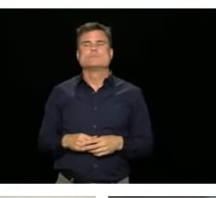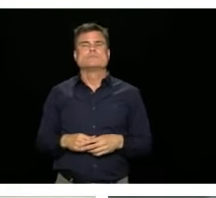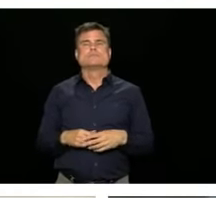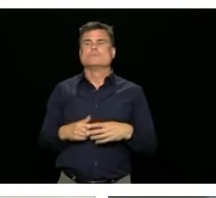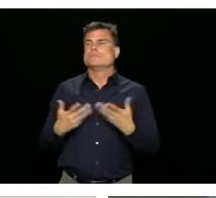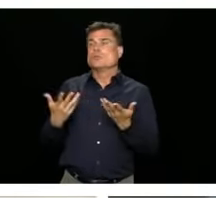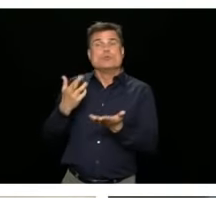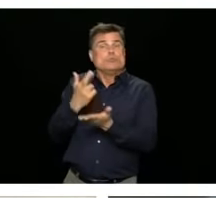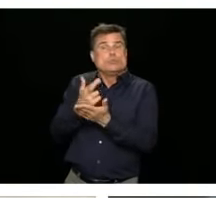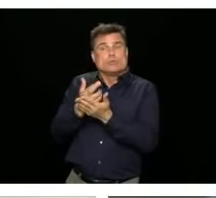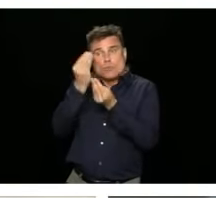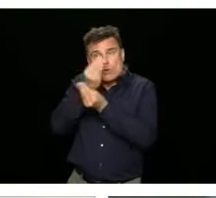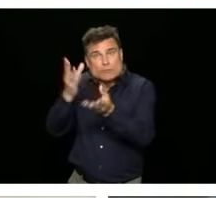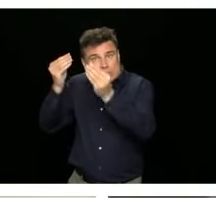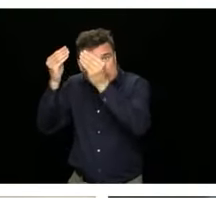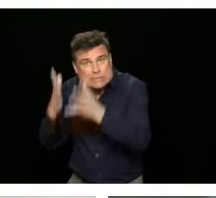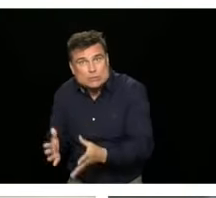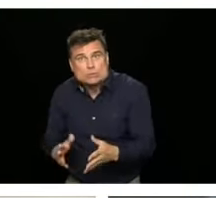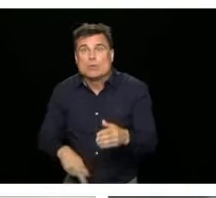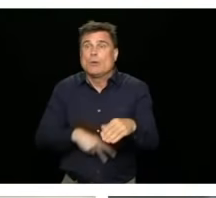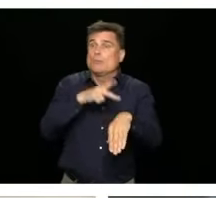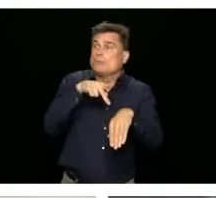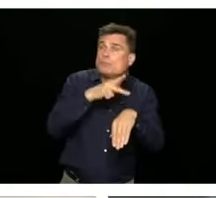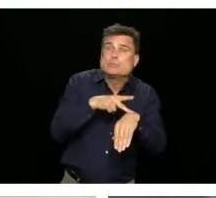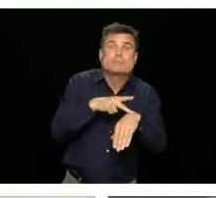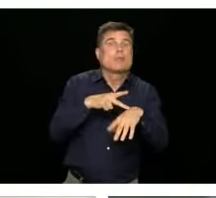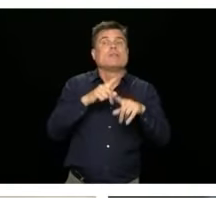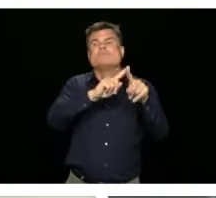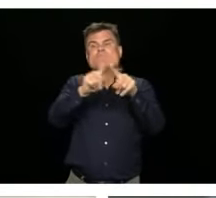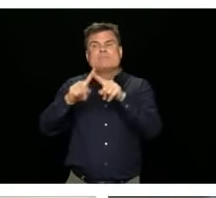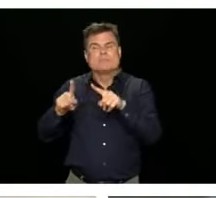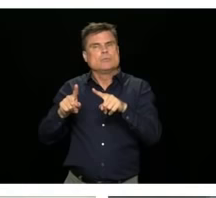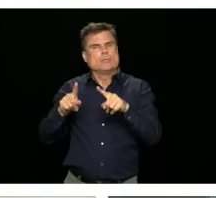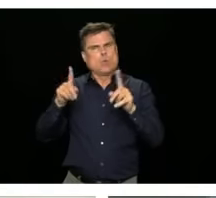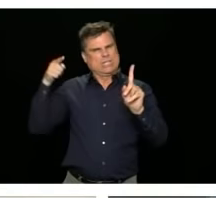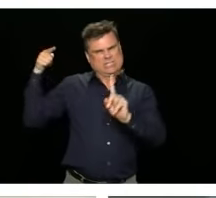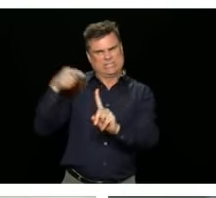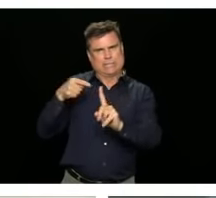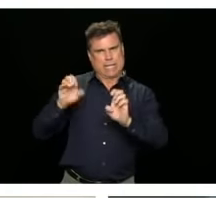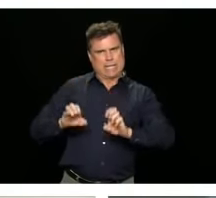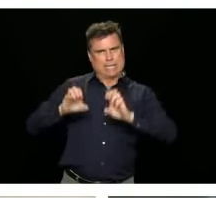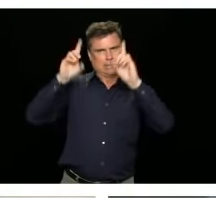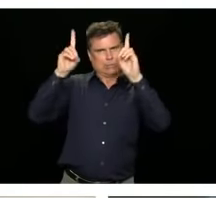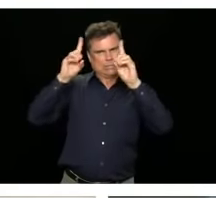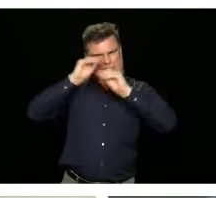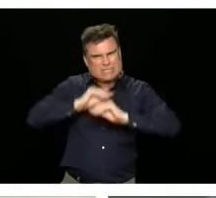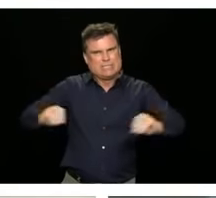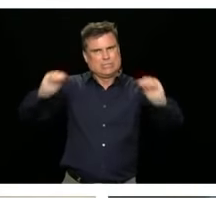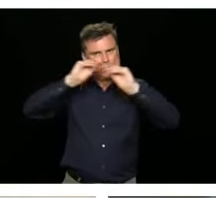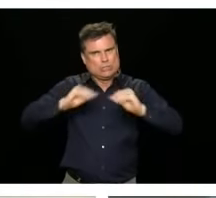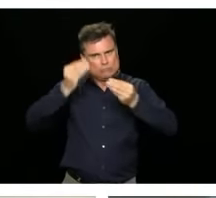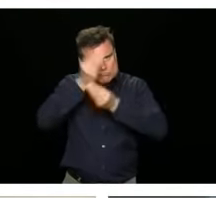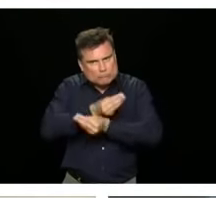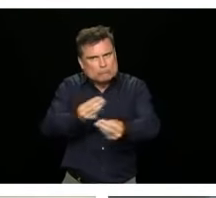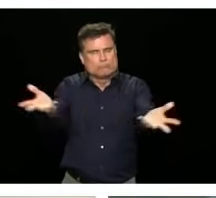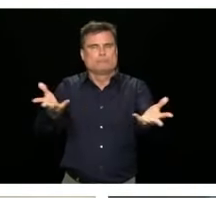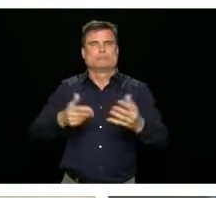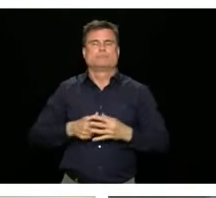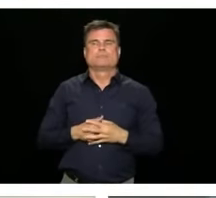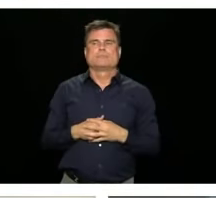so, I think it's very needed and important. And I don't think Dr. Troy will disagree,